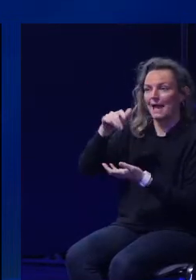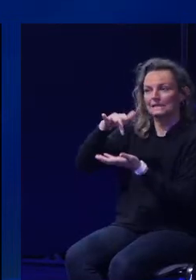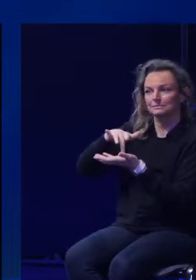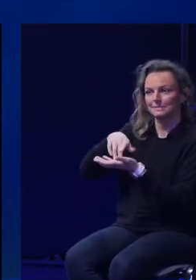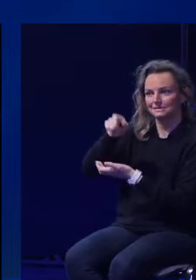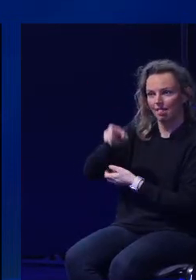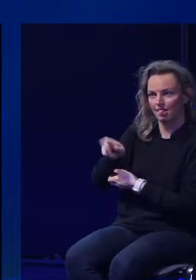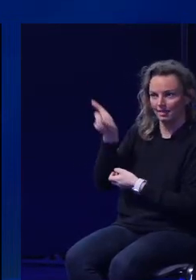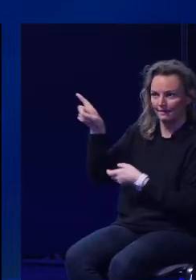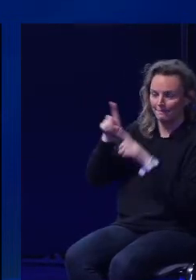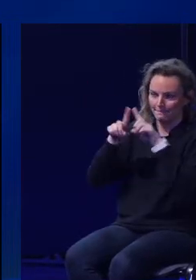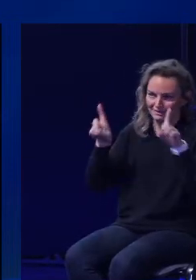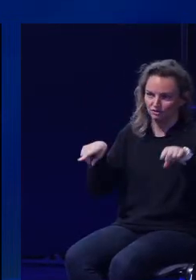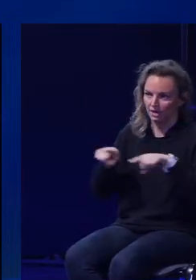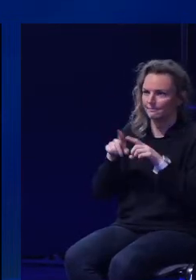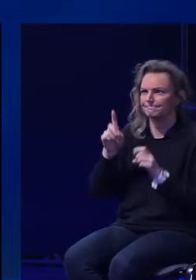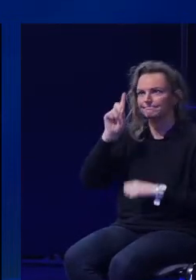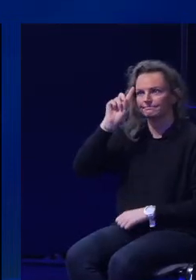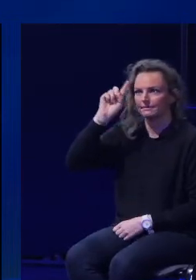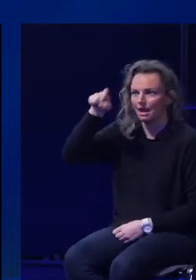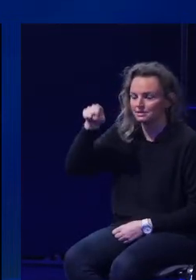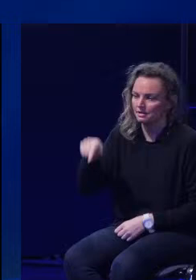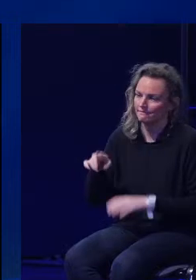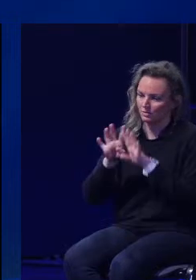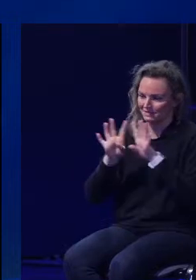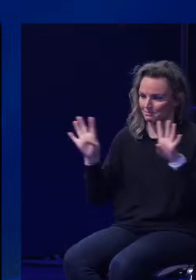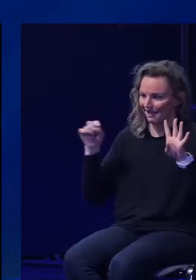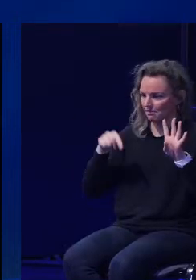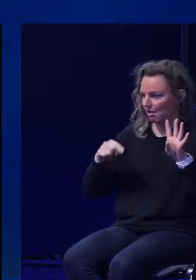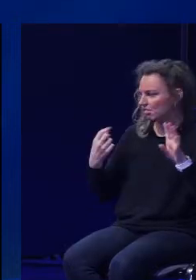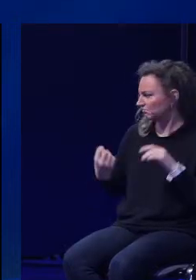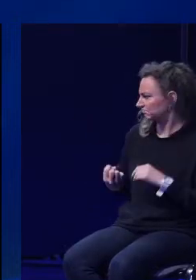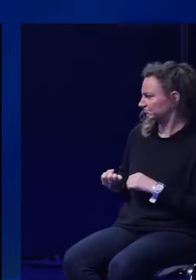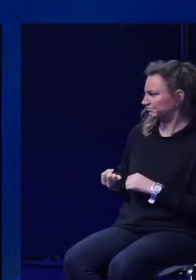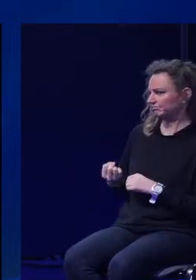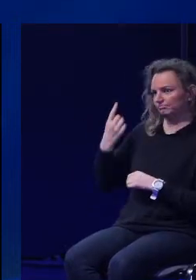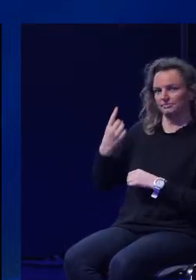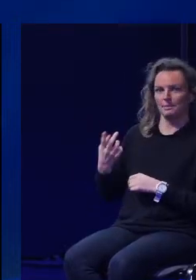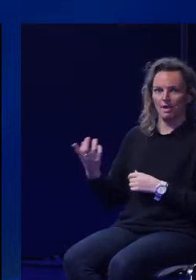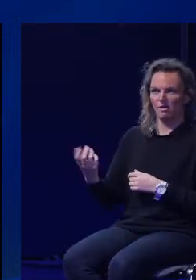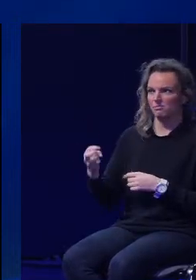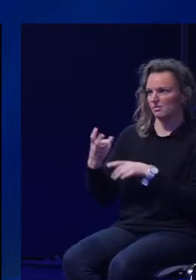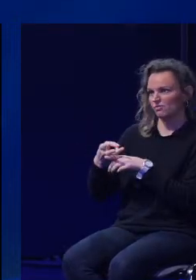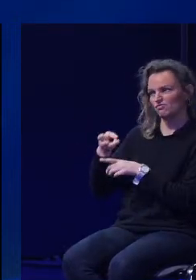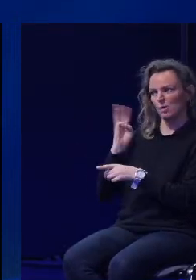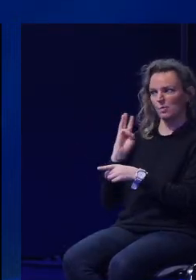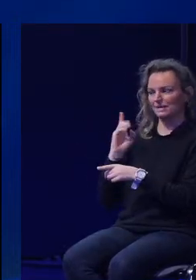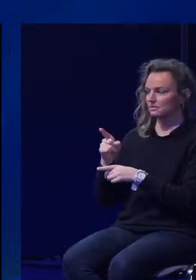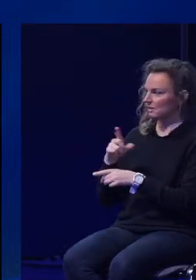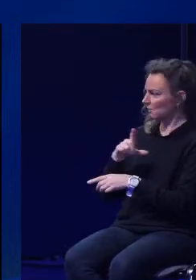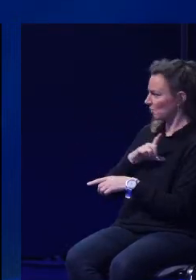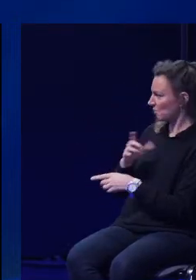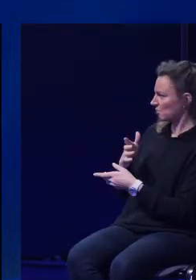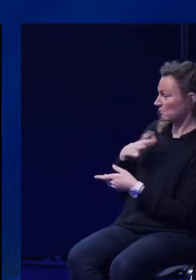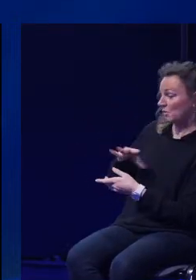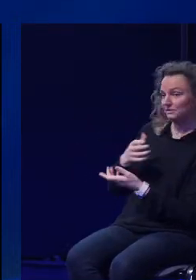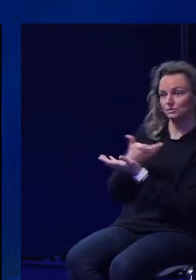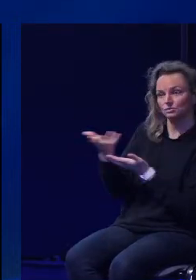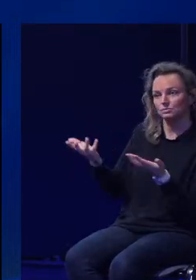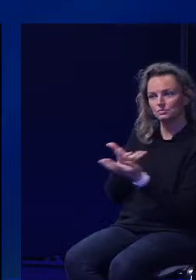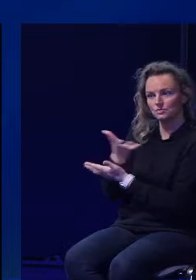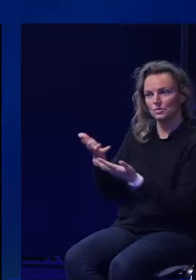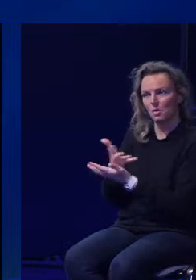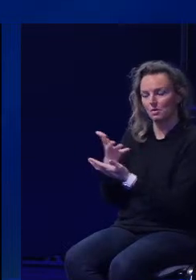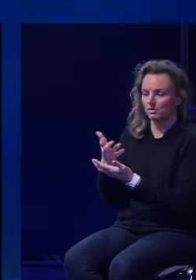idea for this panel came up only, I think, 3 or 4 weeks ago. We wanted to talk, because we do that generally. I run a company